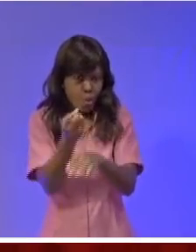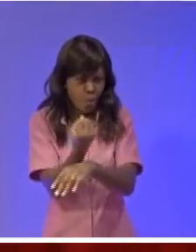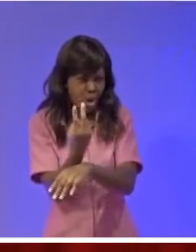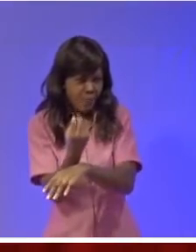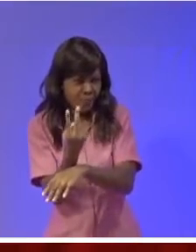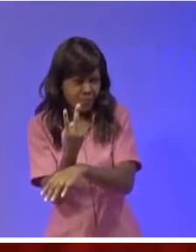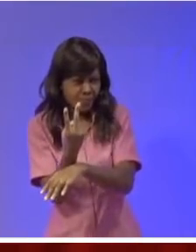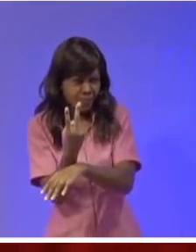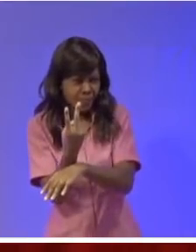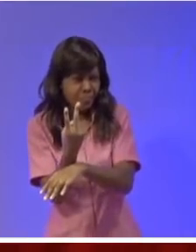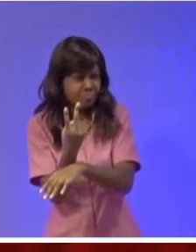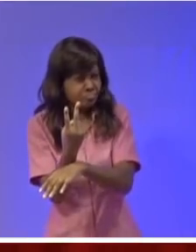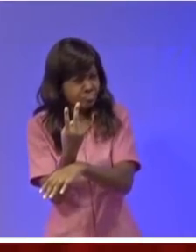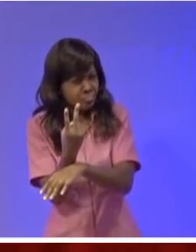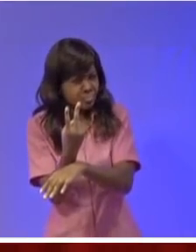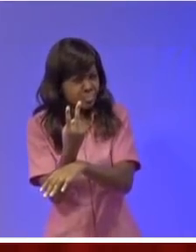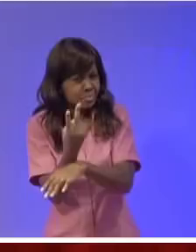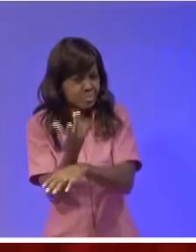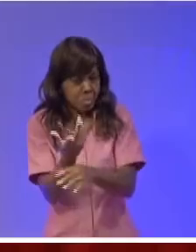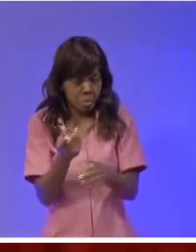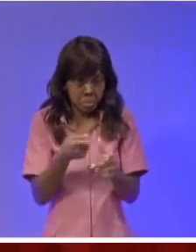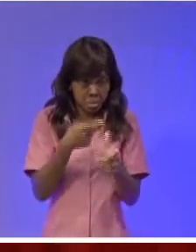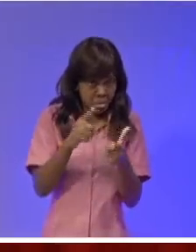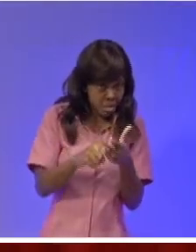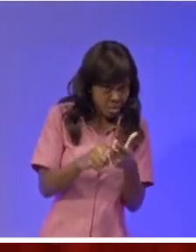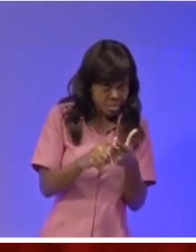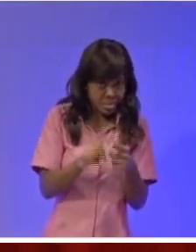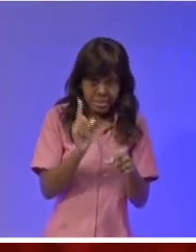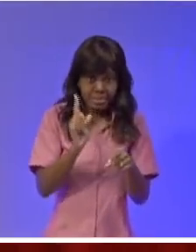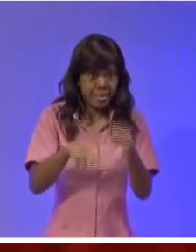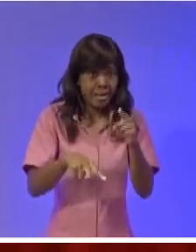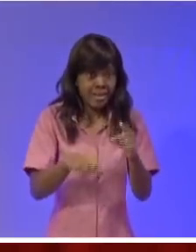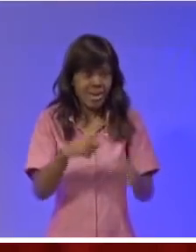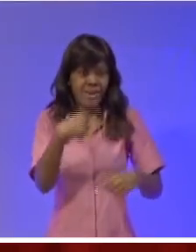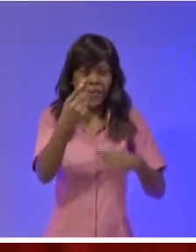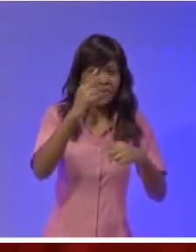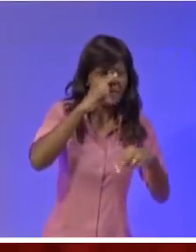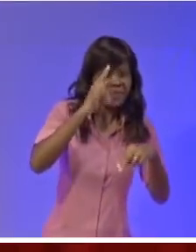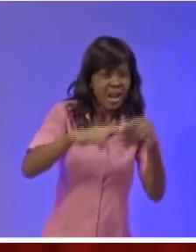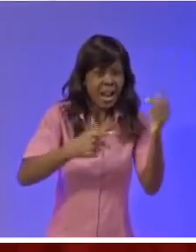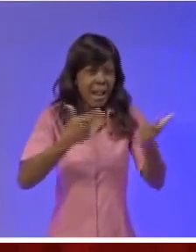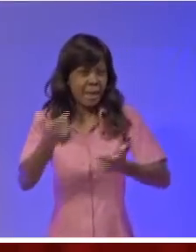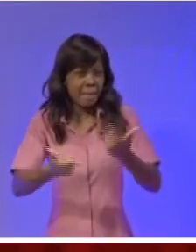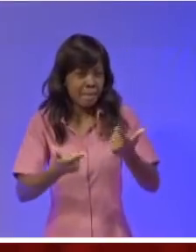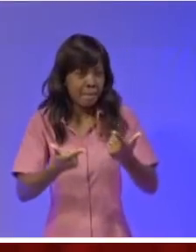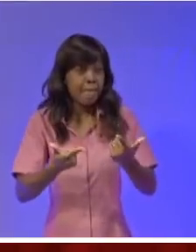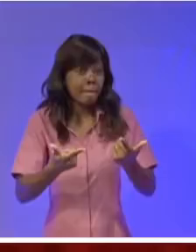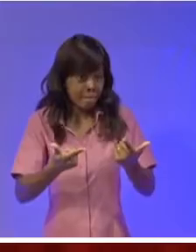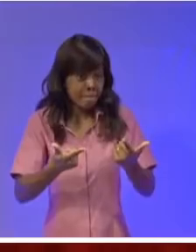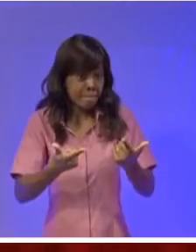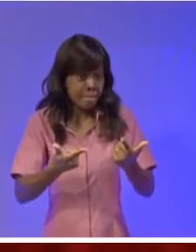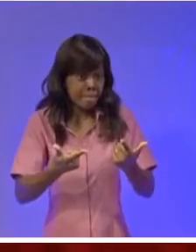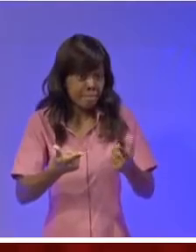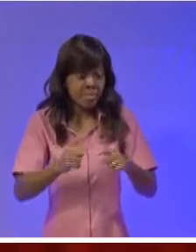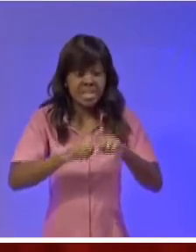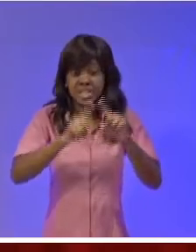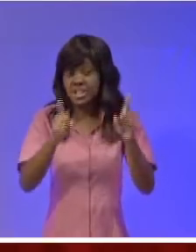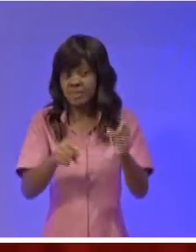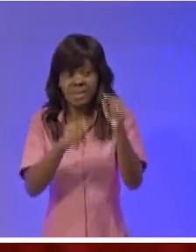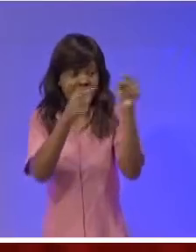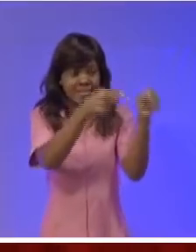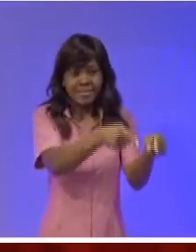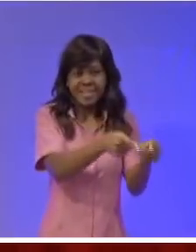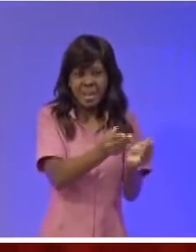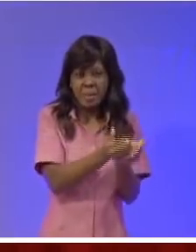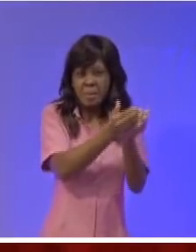activities weren't allowed. I don't know if a floating restaurant would be considered recreation or if it would be considered business like fishermen, but I just